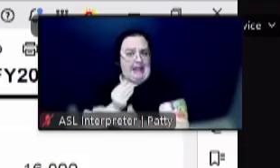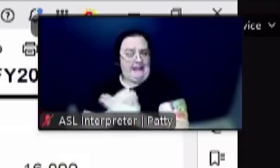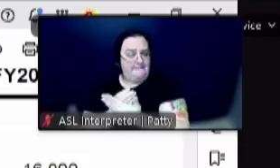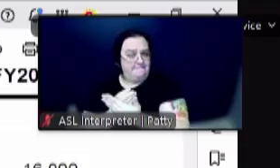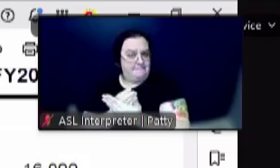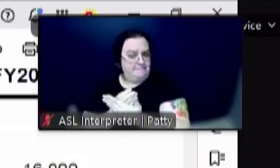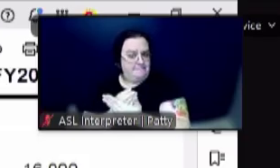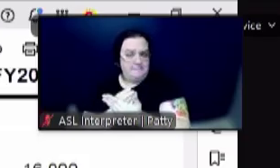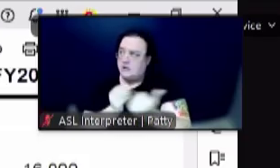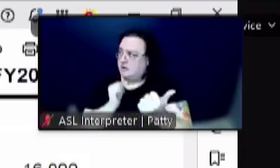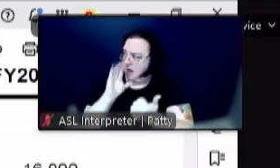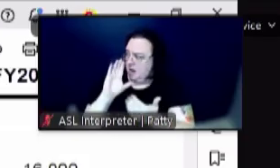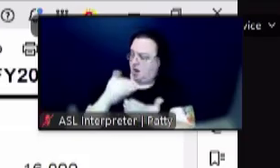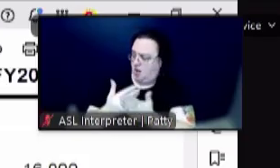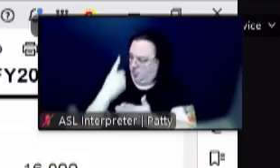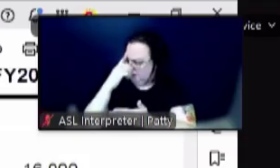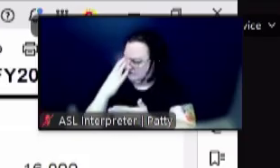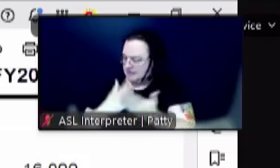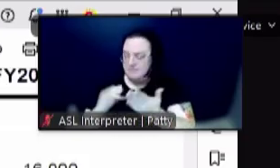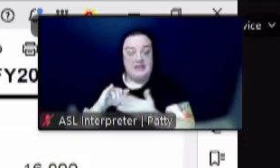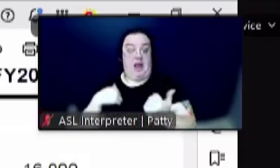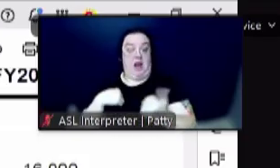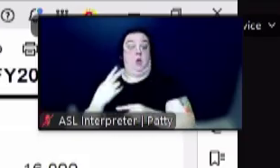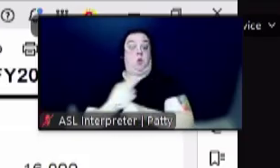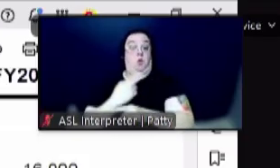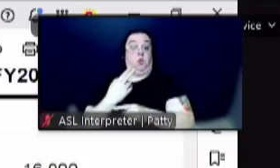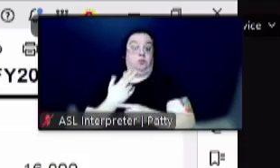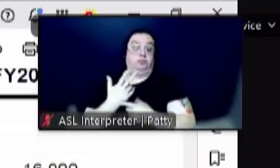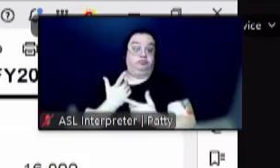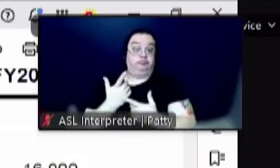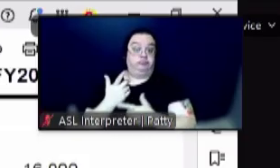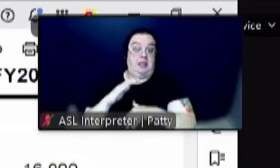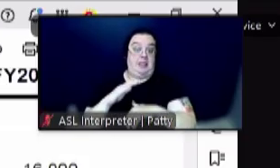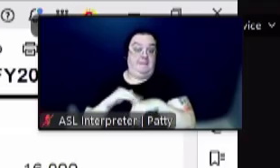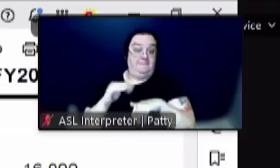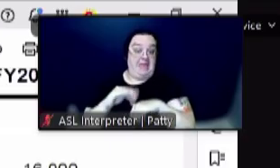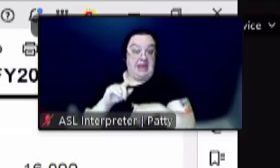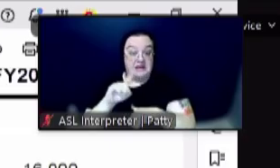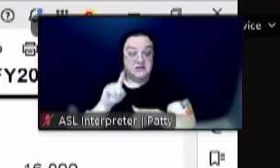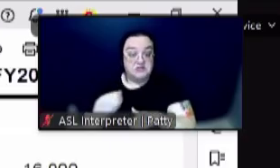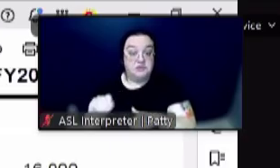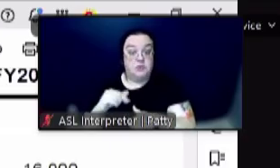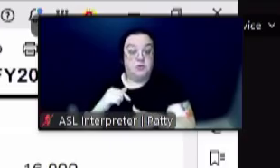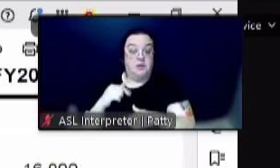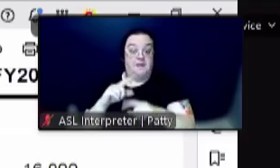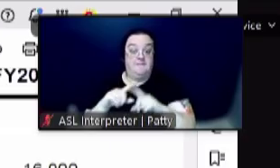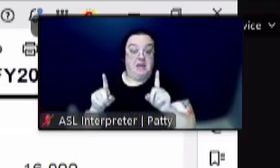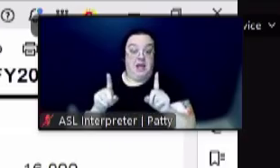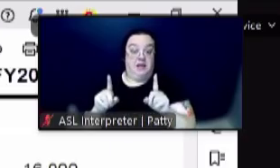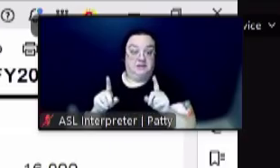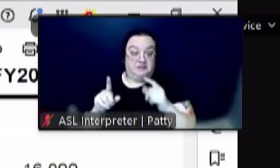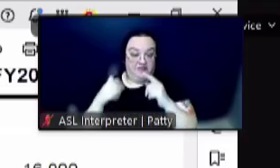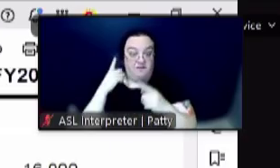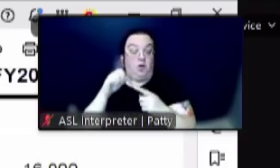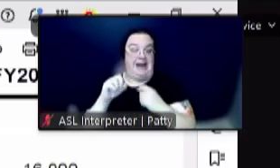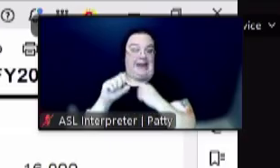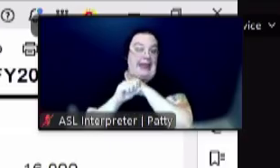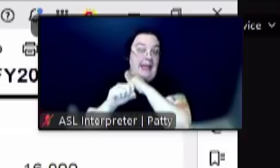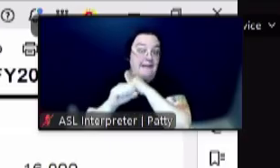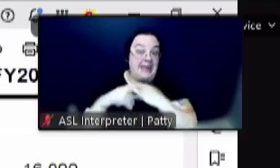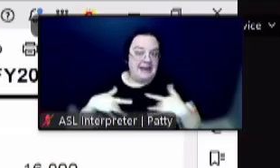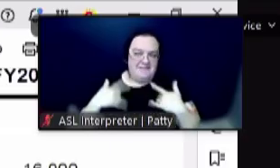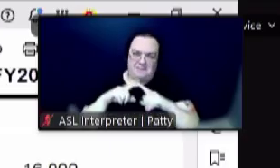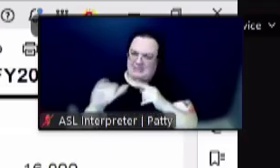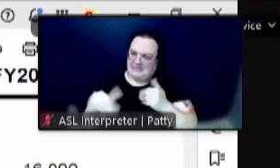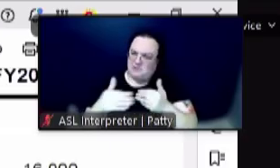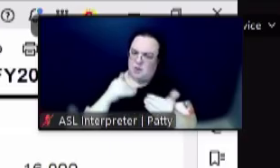all? Or some of that was in kind? I used the petting zoo for a campaign event, but that's not in kind. That's almost $2,000.